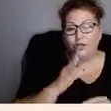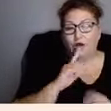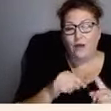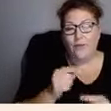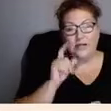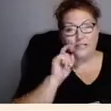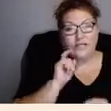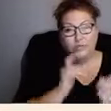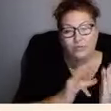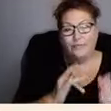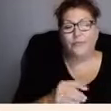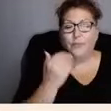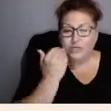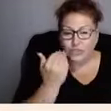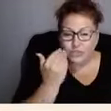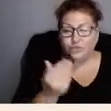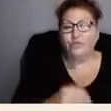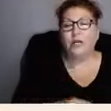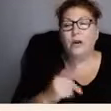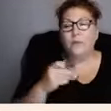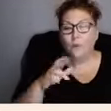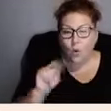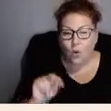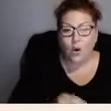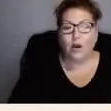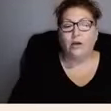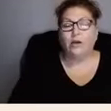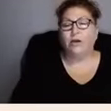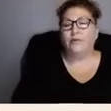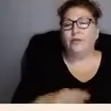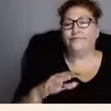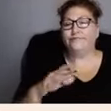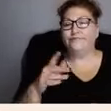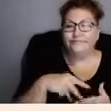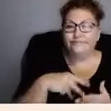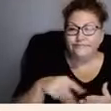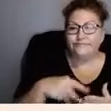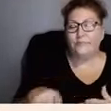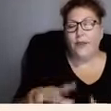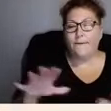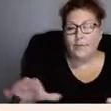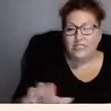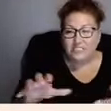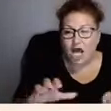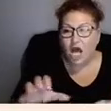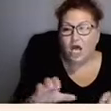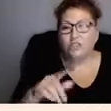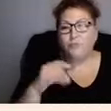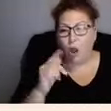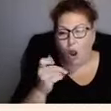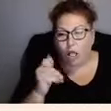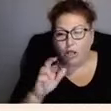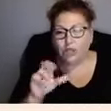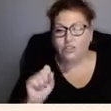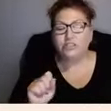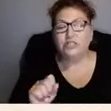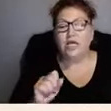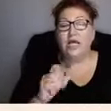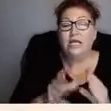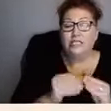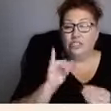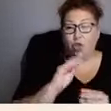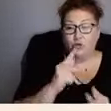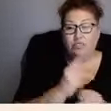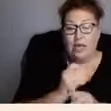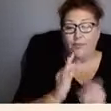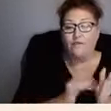prostitution, pornography, exotic dancing, massage parlors. In addition to those type of abuses, some